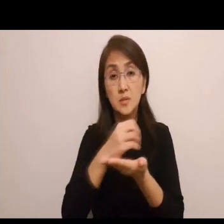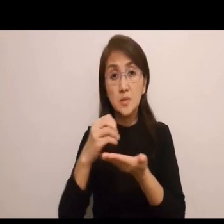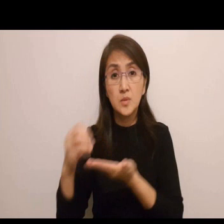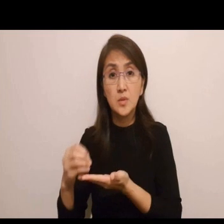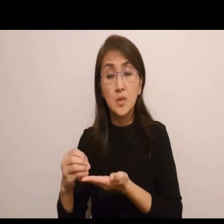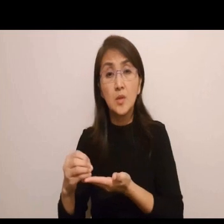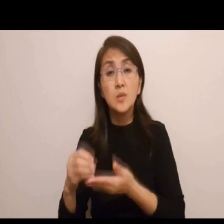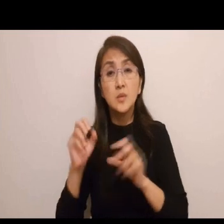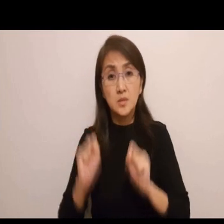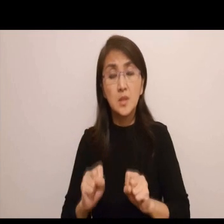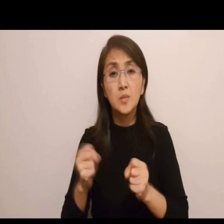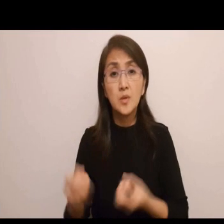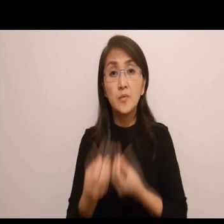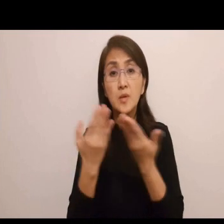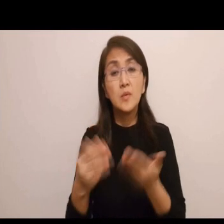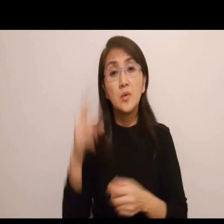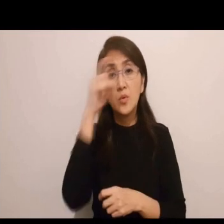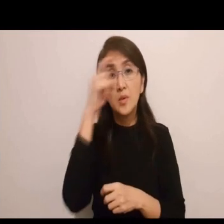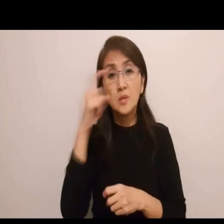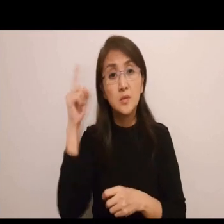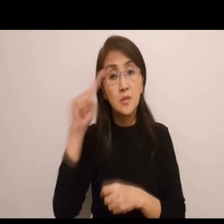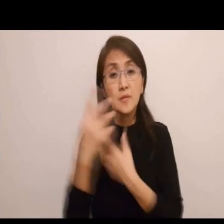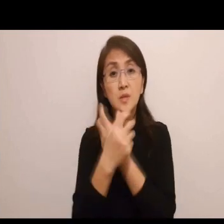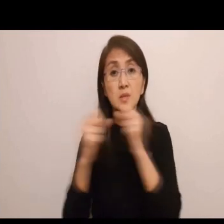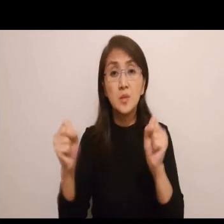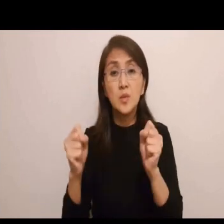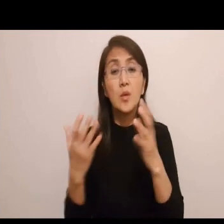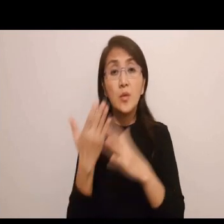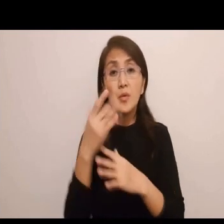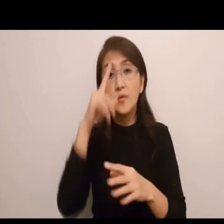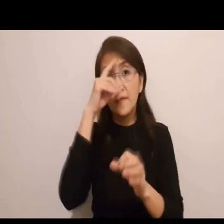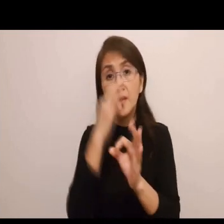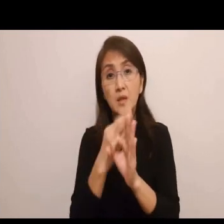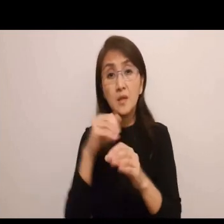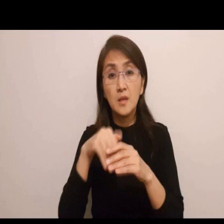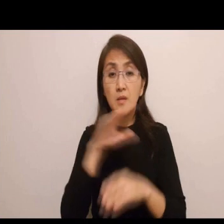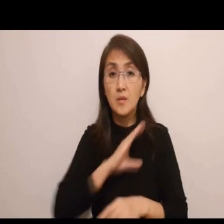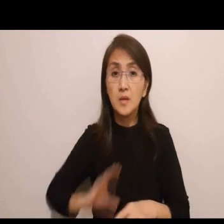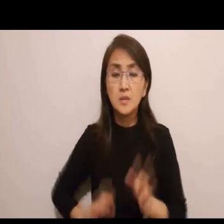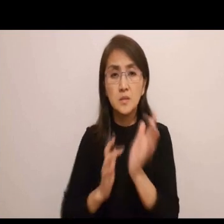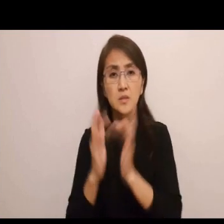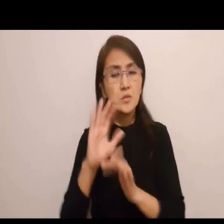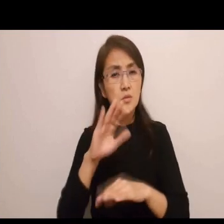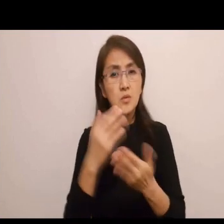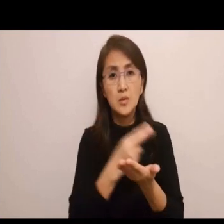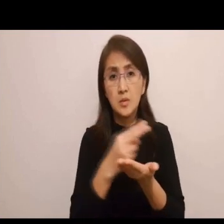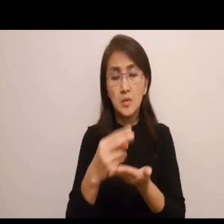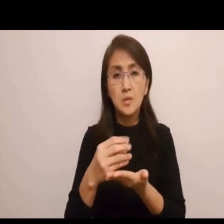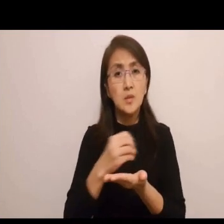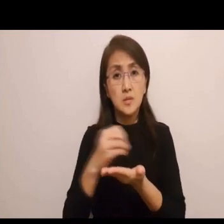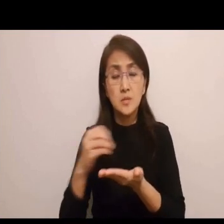have known the sacred Scriptures, which are capable of giving you wisdom for salvation through faith in Christ